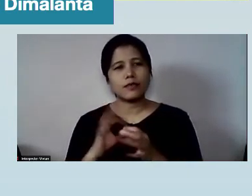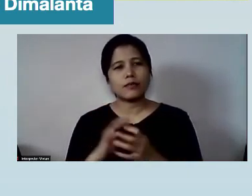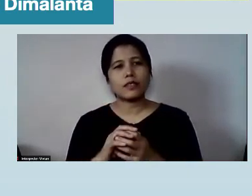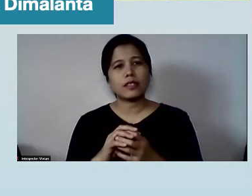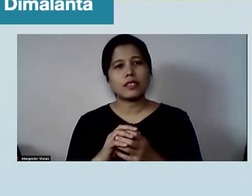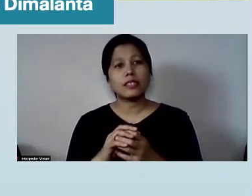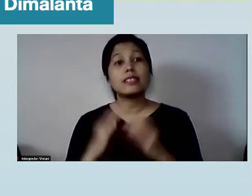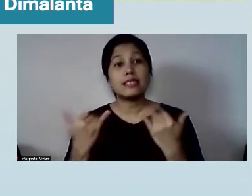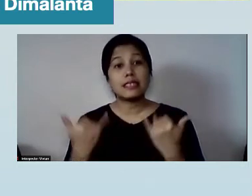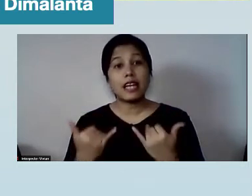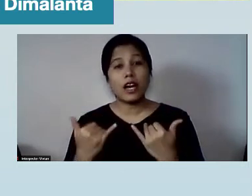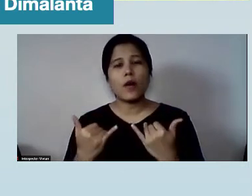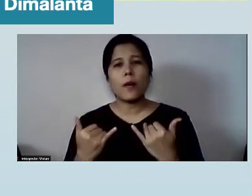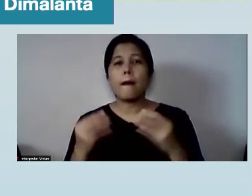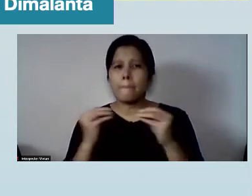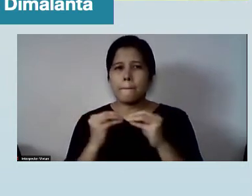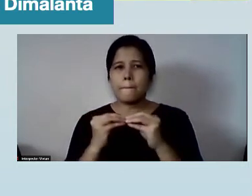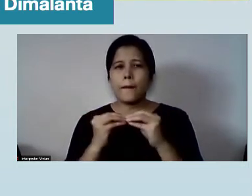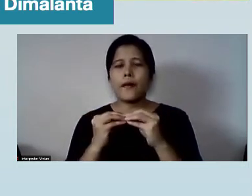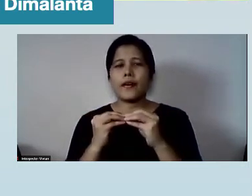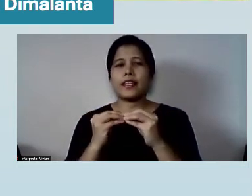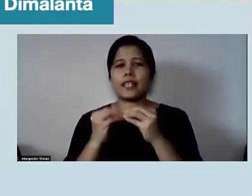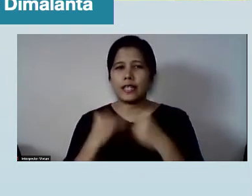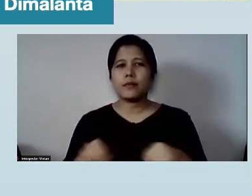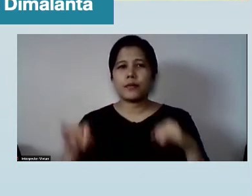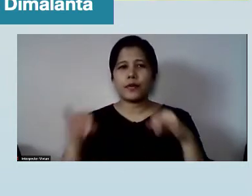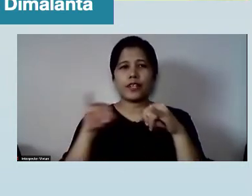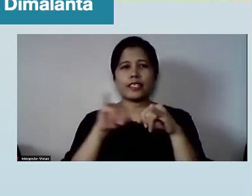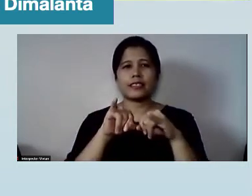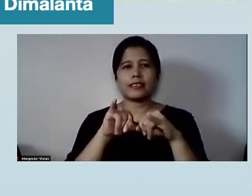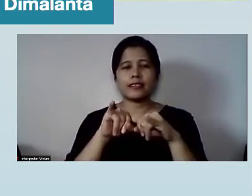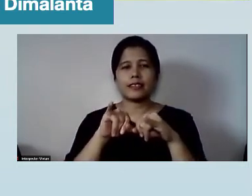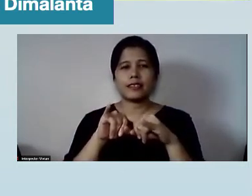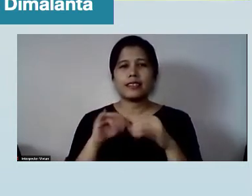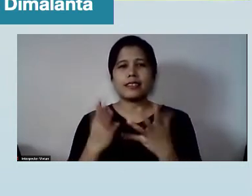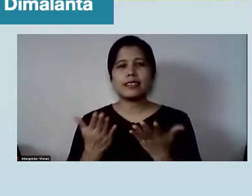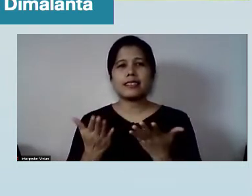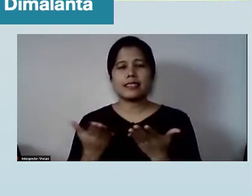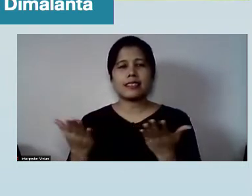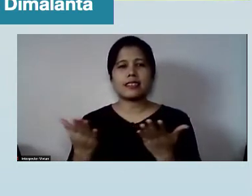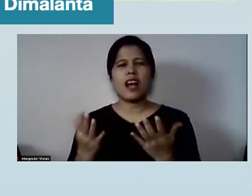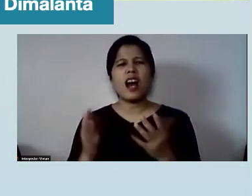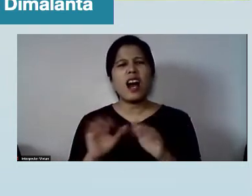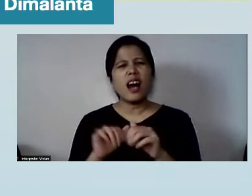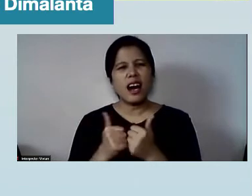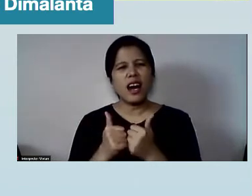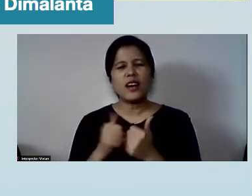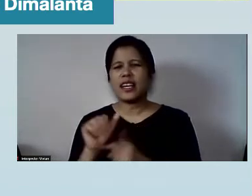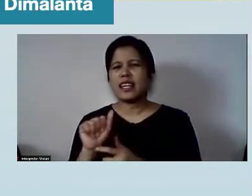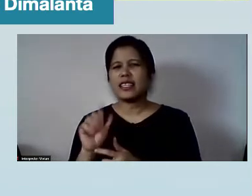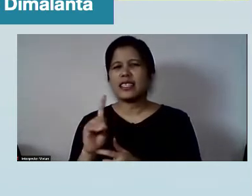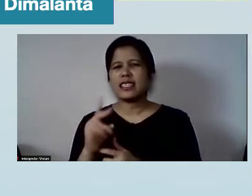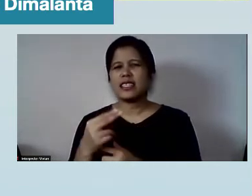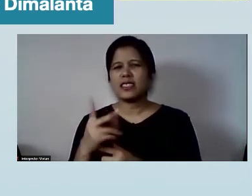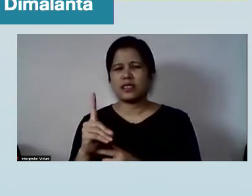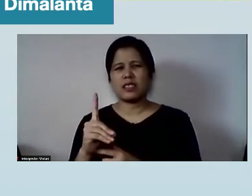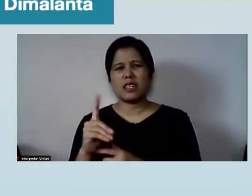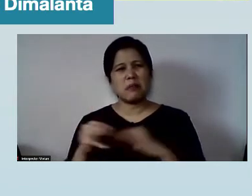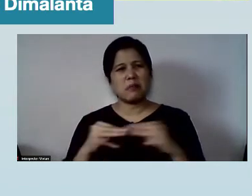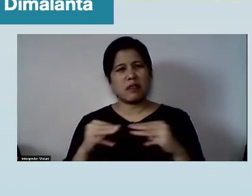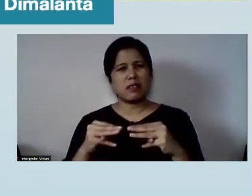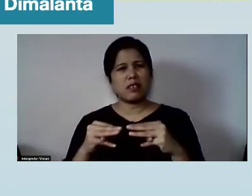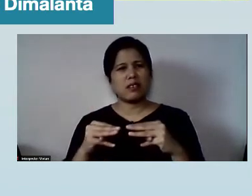Okay. And now, this is the more important thing. I tweaked this presentation because how can ADHD be managed during the COVID-19